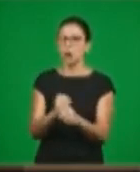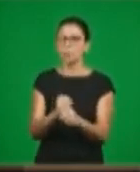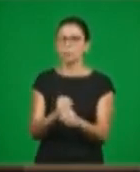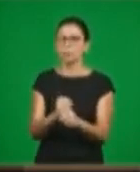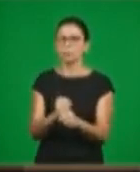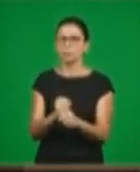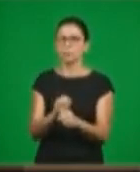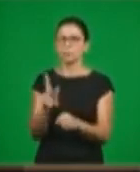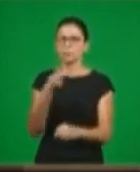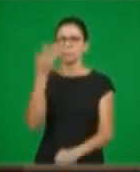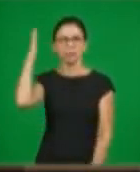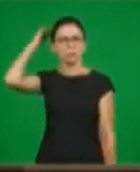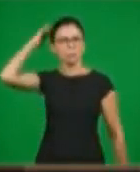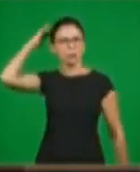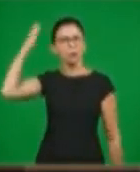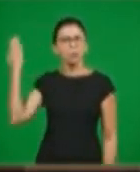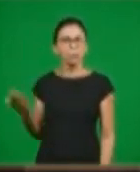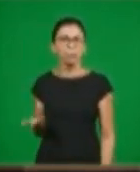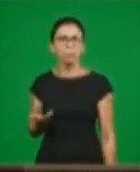When